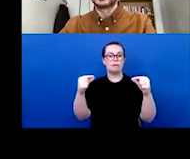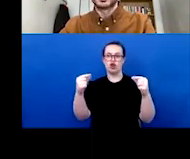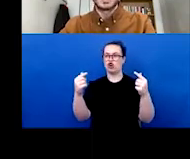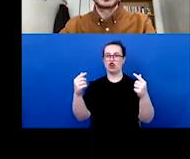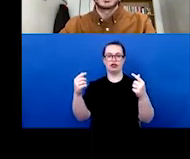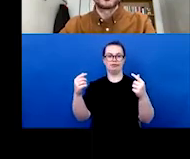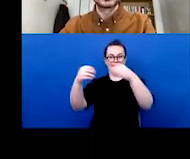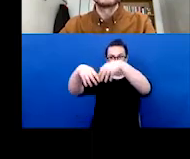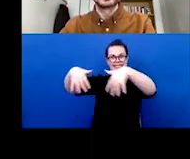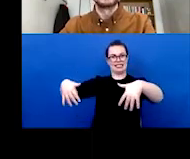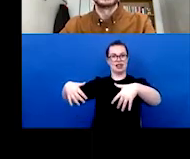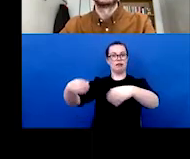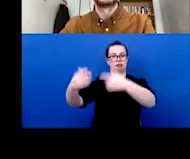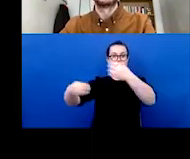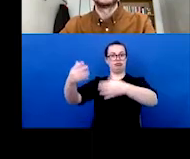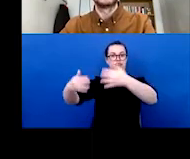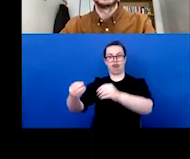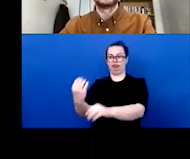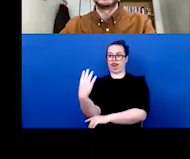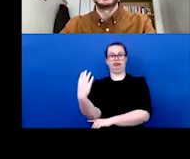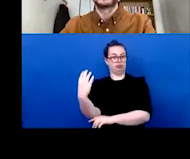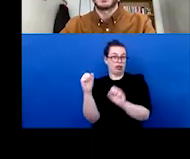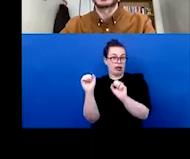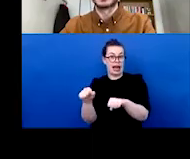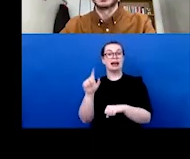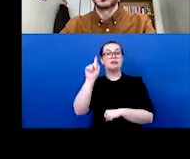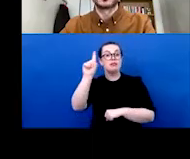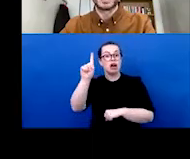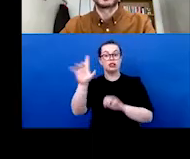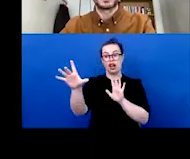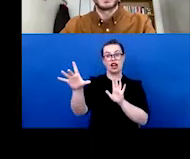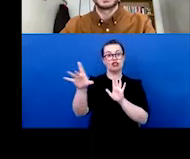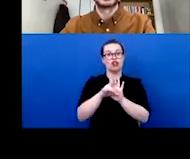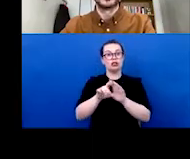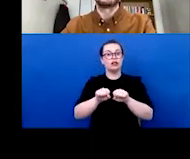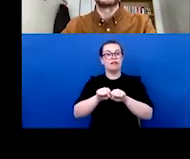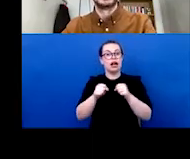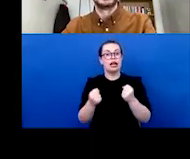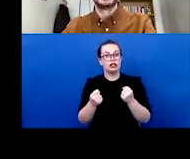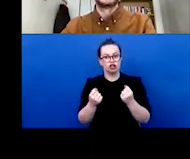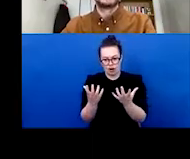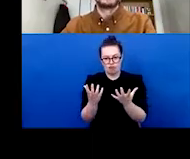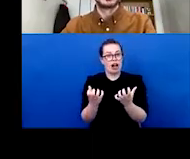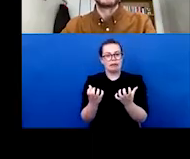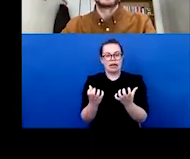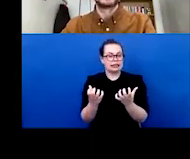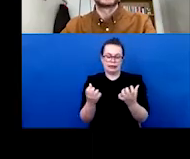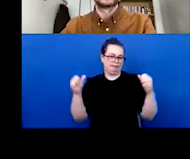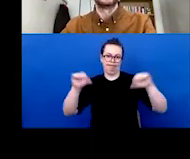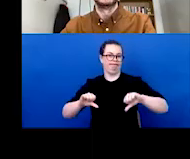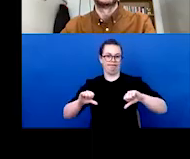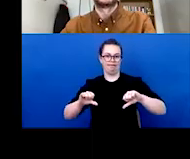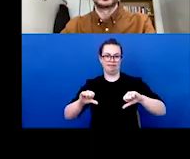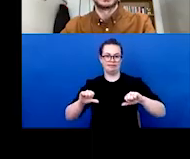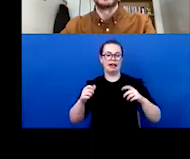It's just that attraction violations seem to be semantically or perhaps pragmatically off. So bubblegum does not